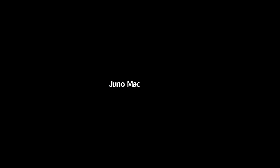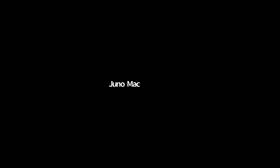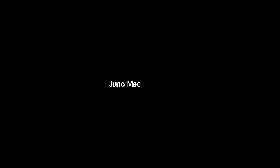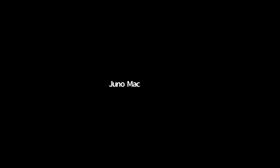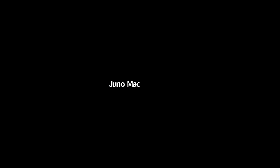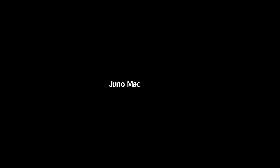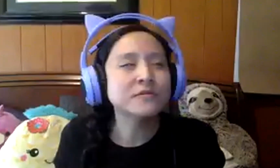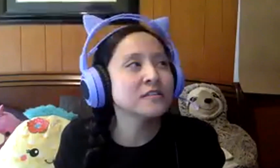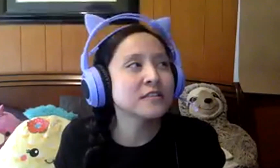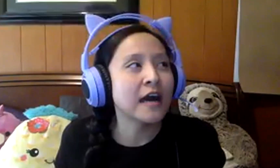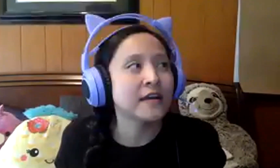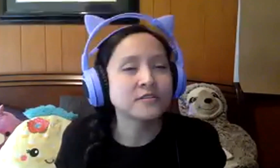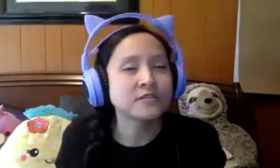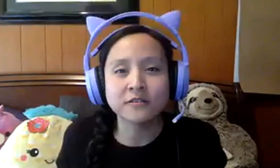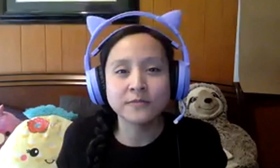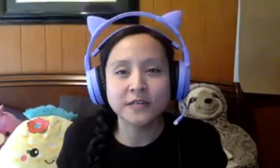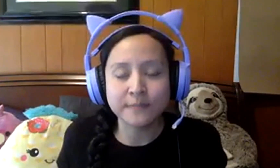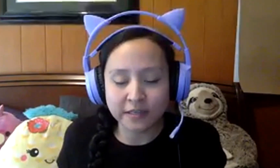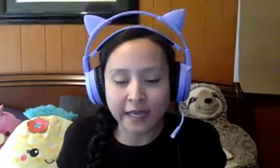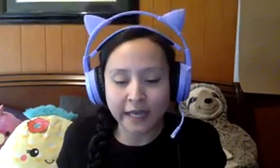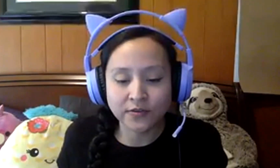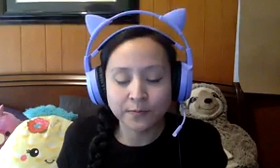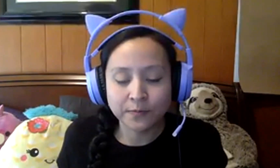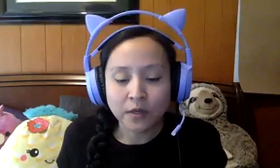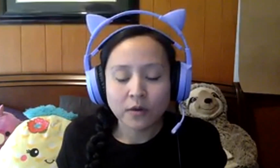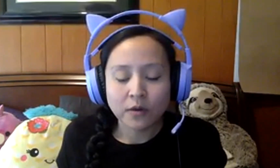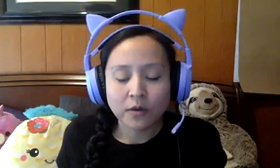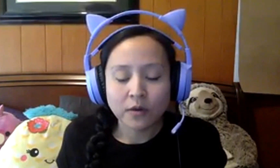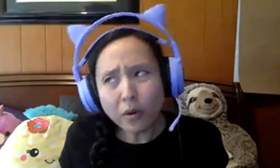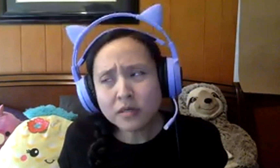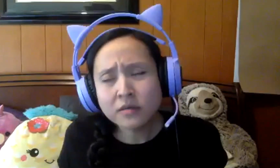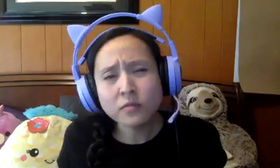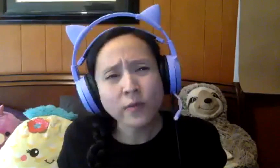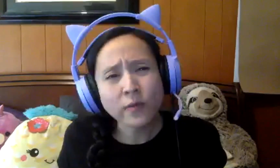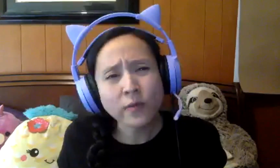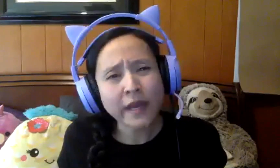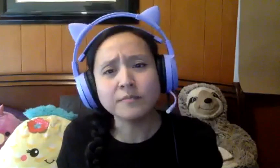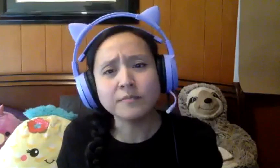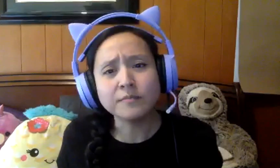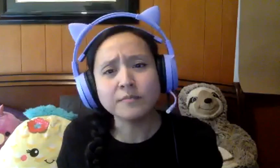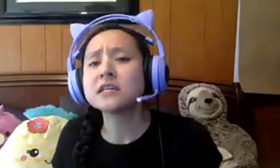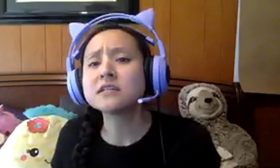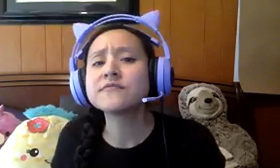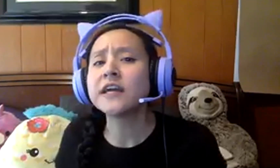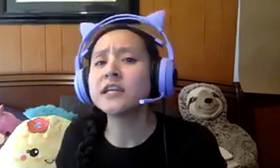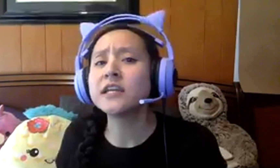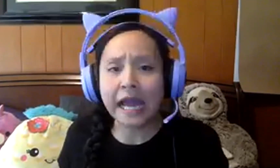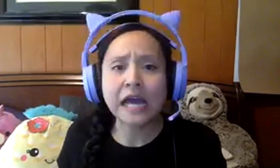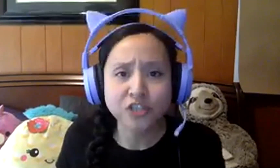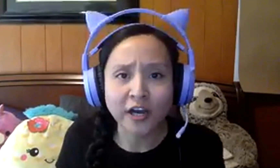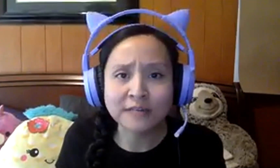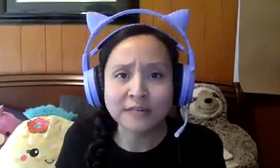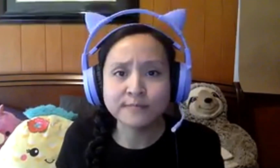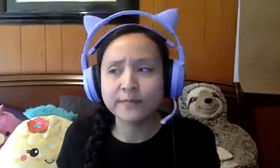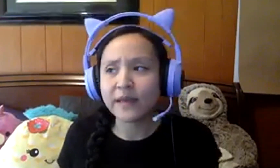When I mention to coworkers I struggle with mental health, or when people with mental illness find out